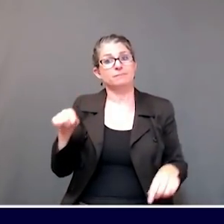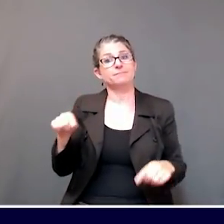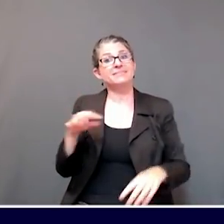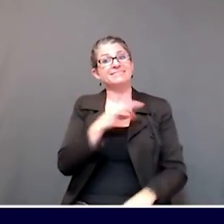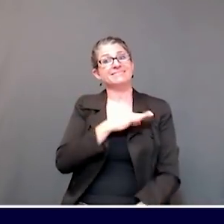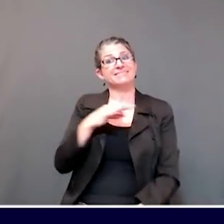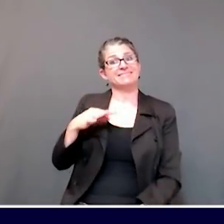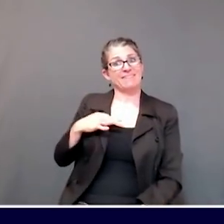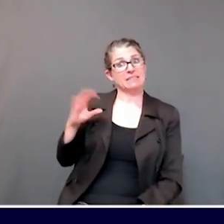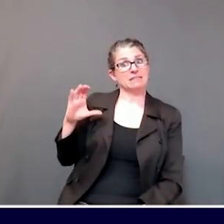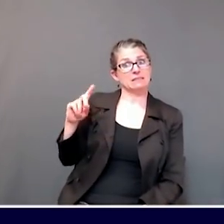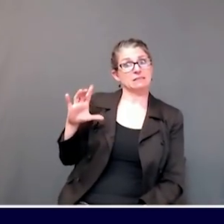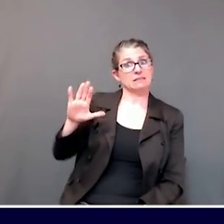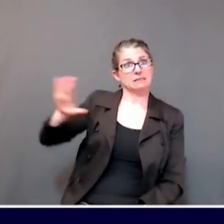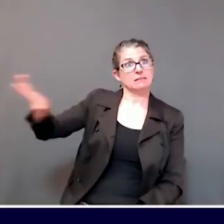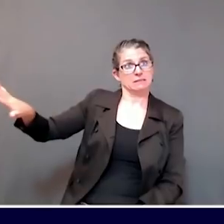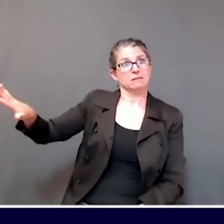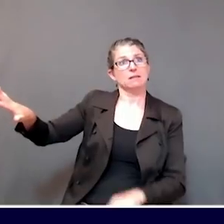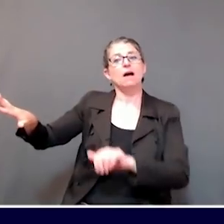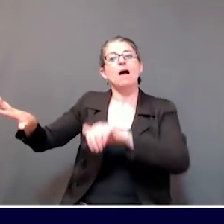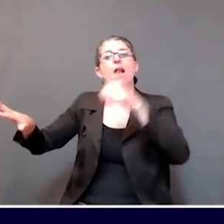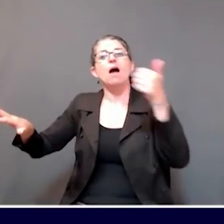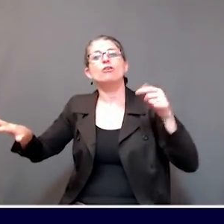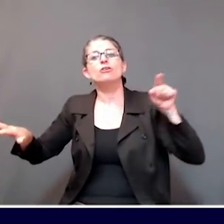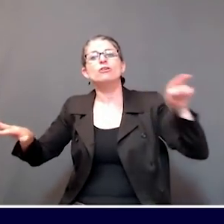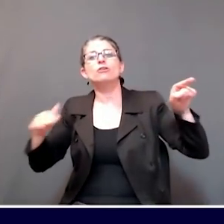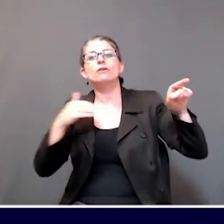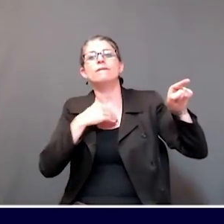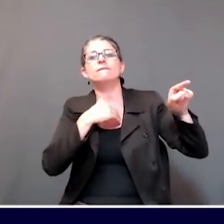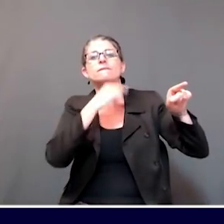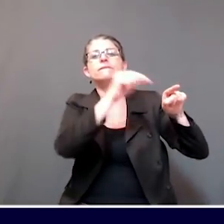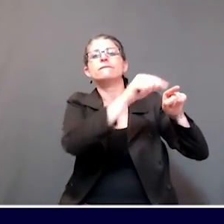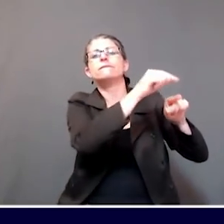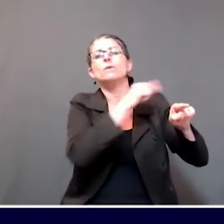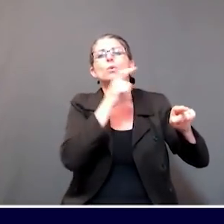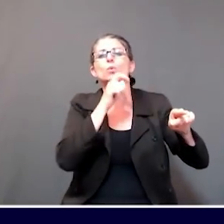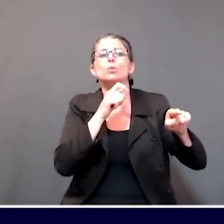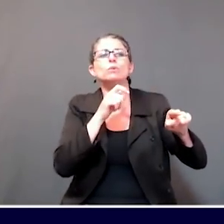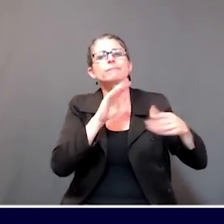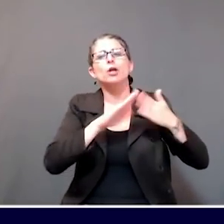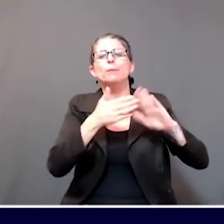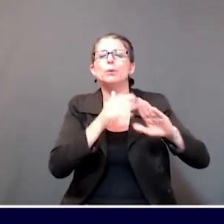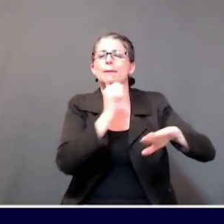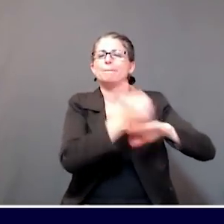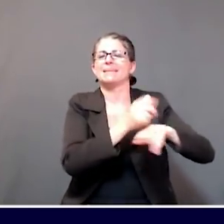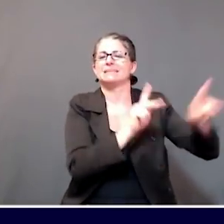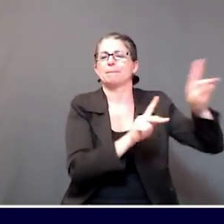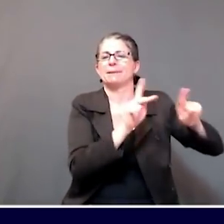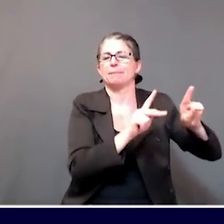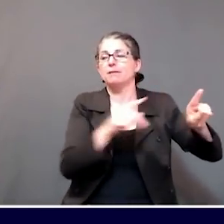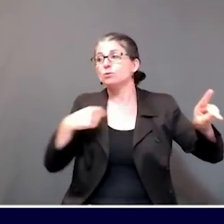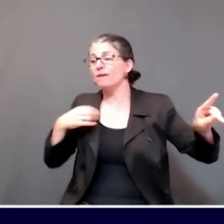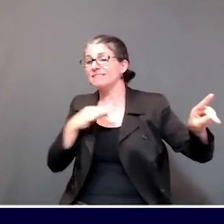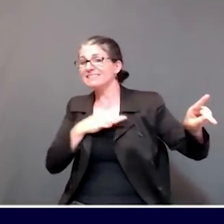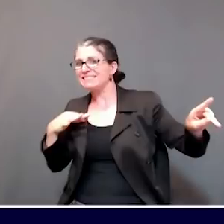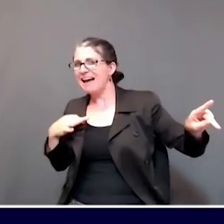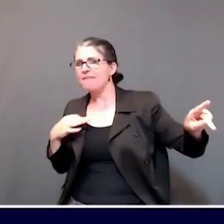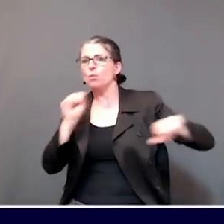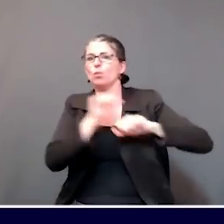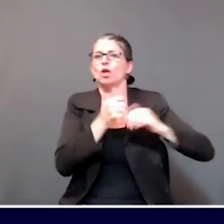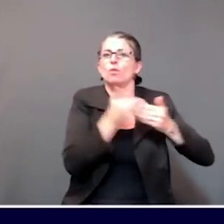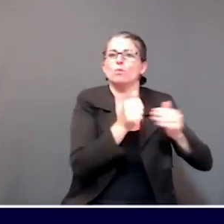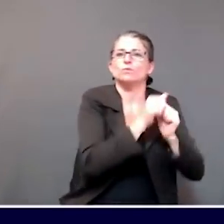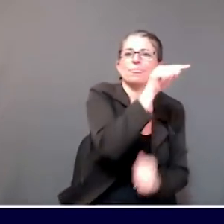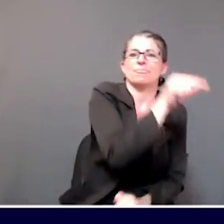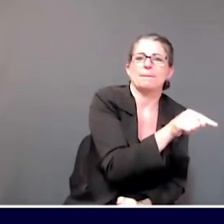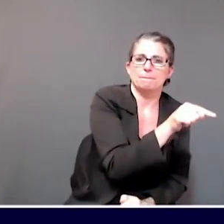run community-based organizations who are on the ground helping us do this work. So it won't just be Maine CDC staff, it will be people from these